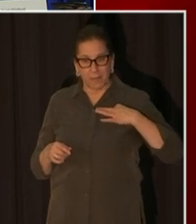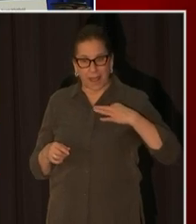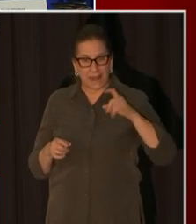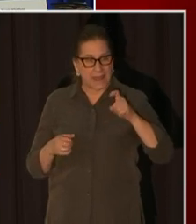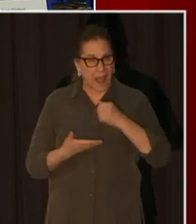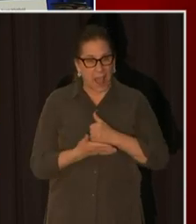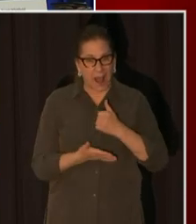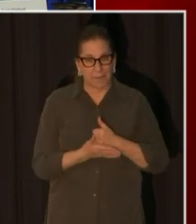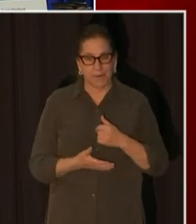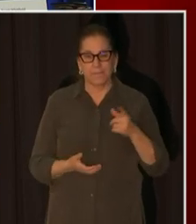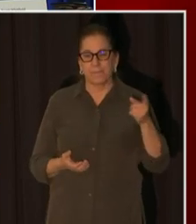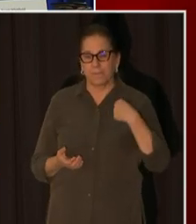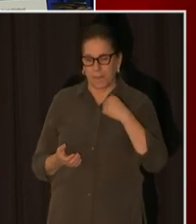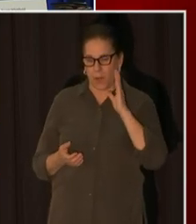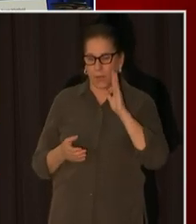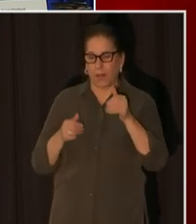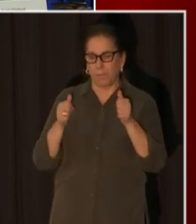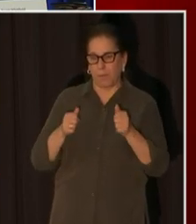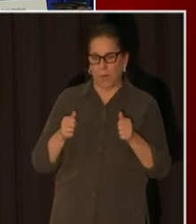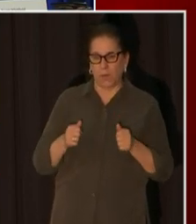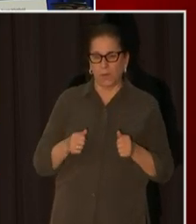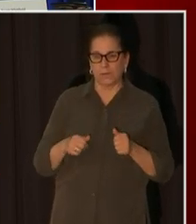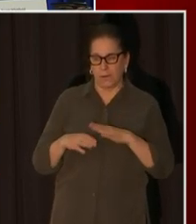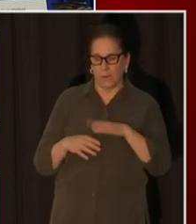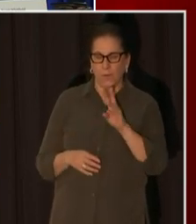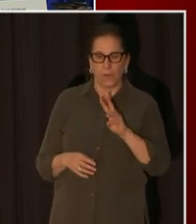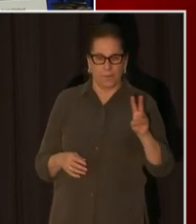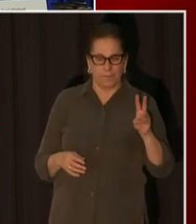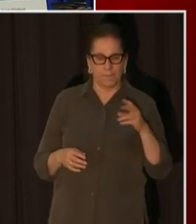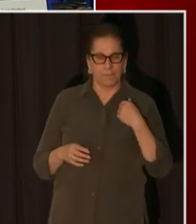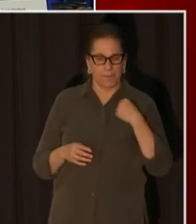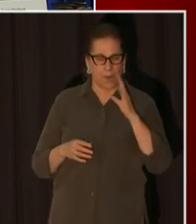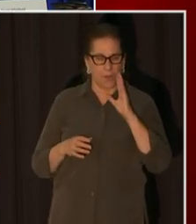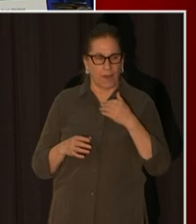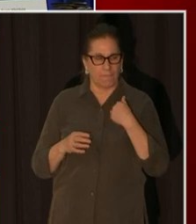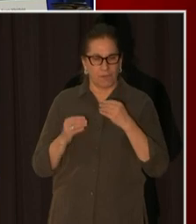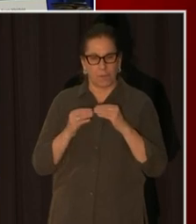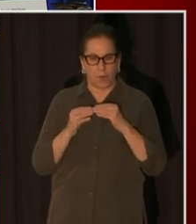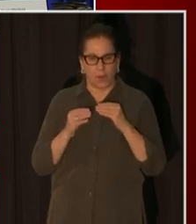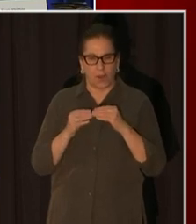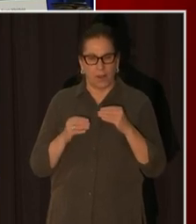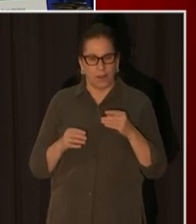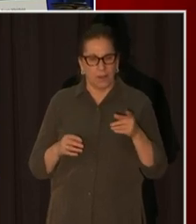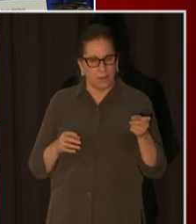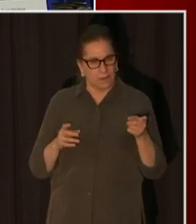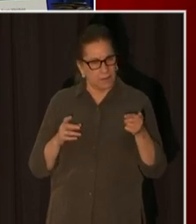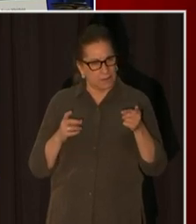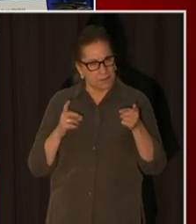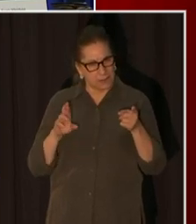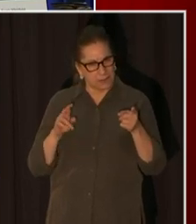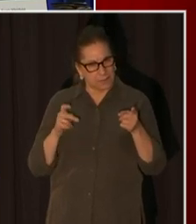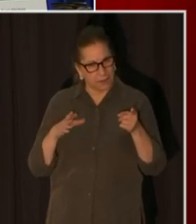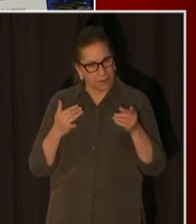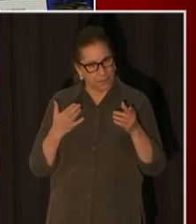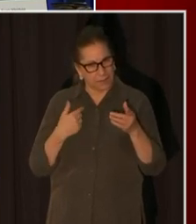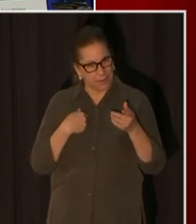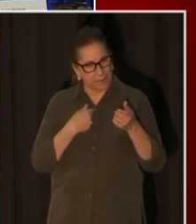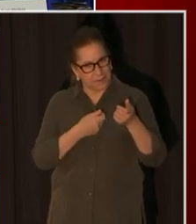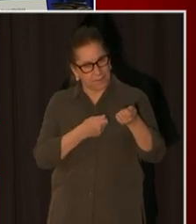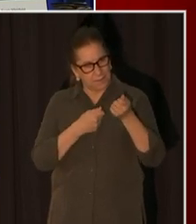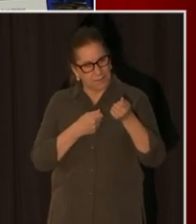that calling your banks and just asking for relief, saying, hey, I need a little help. I would